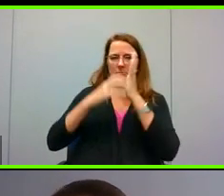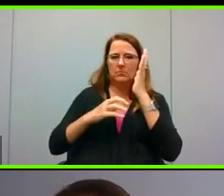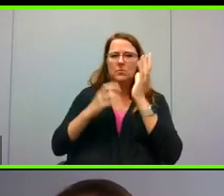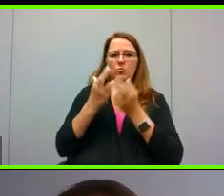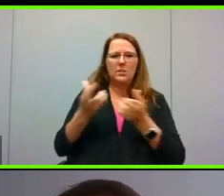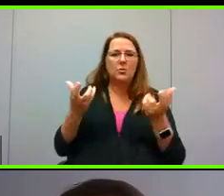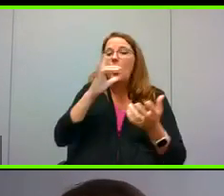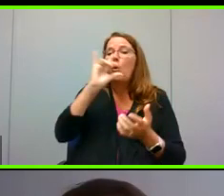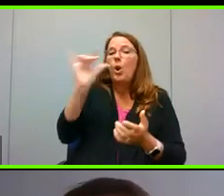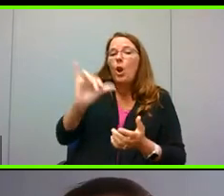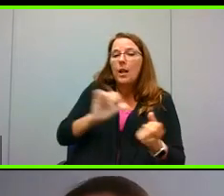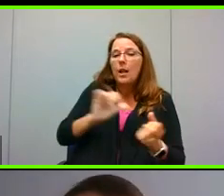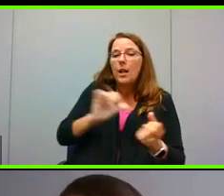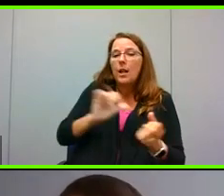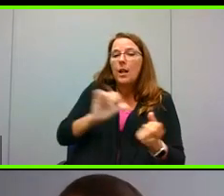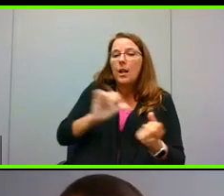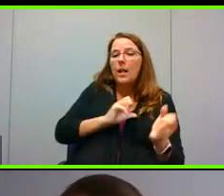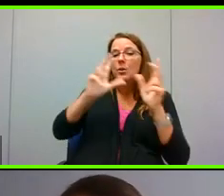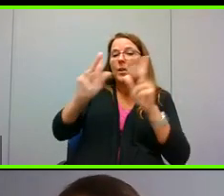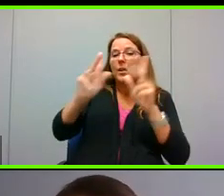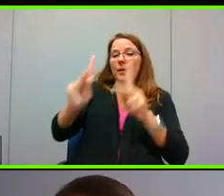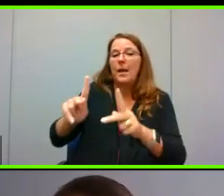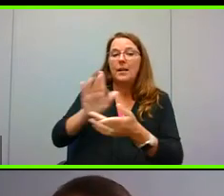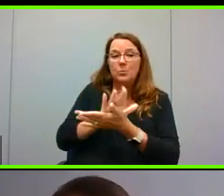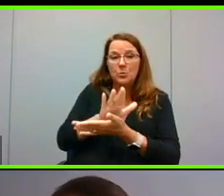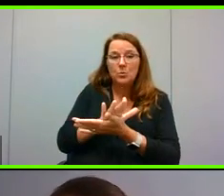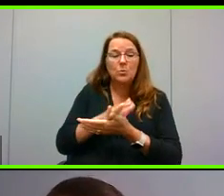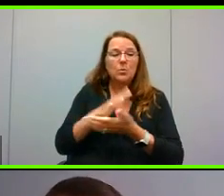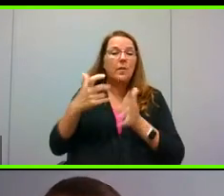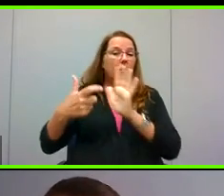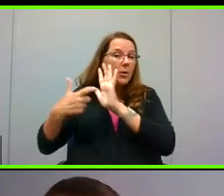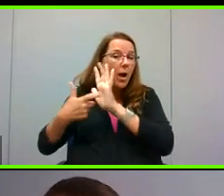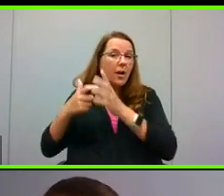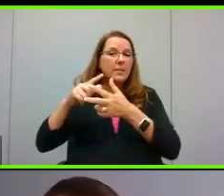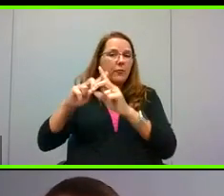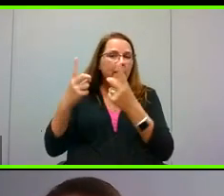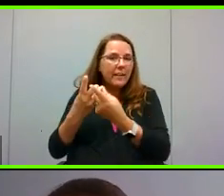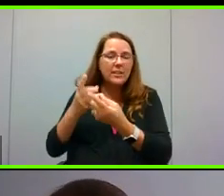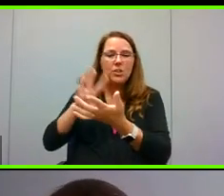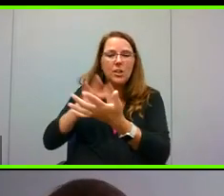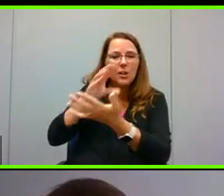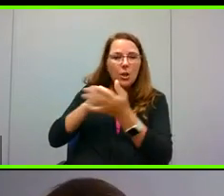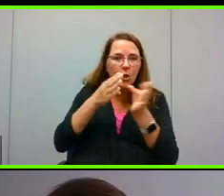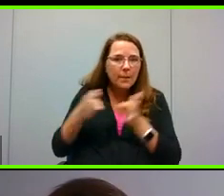to school, what we're requiring of divisions for their learning plans and health plans.